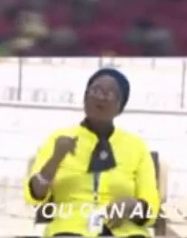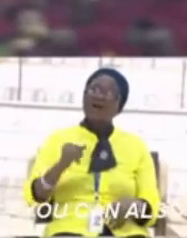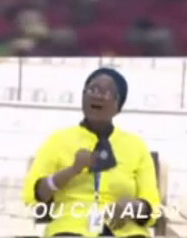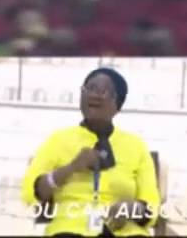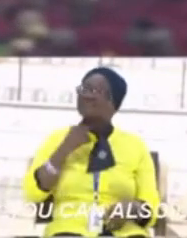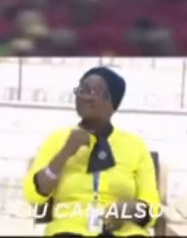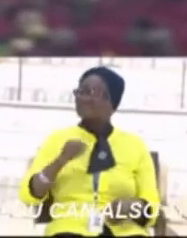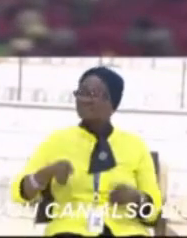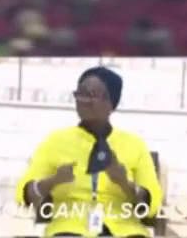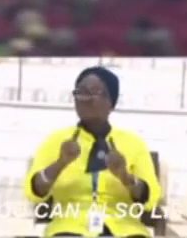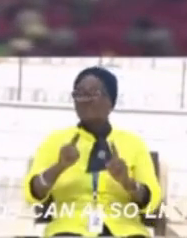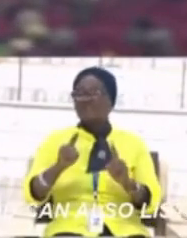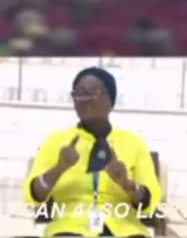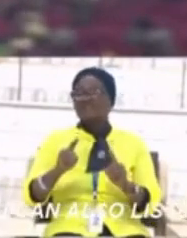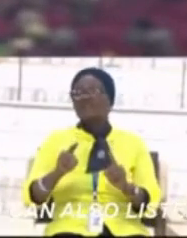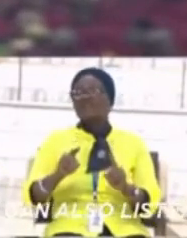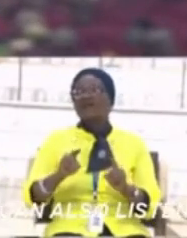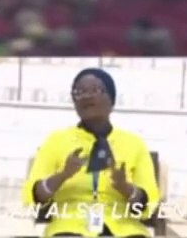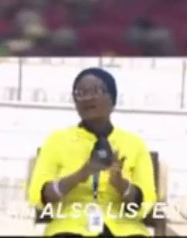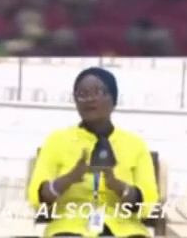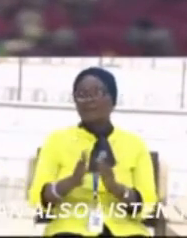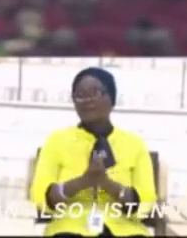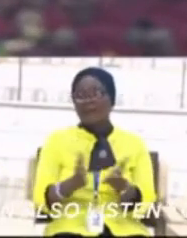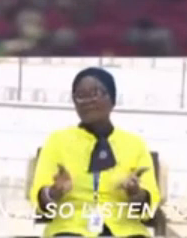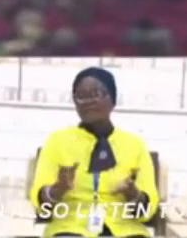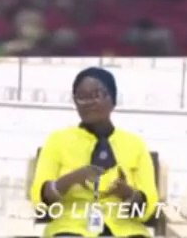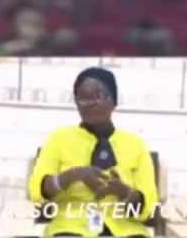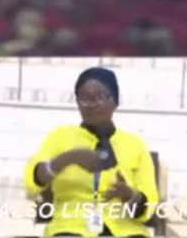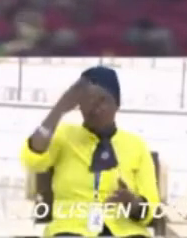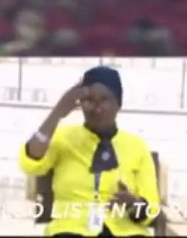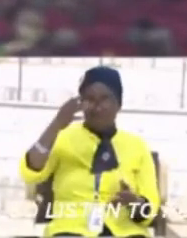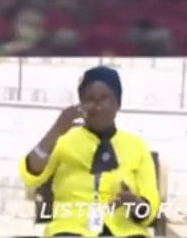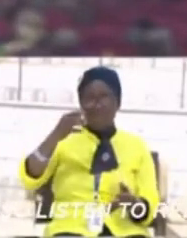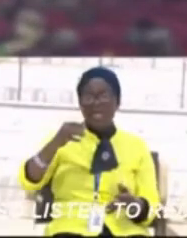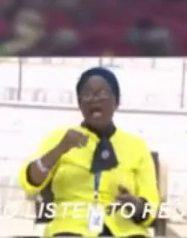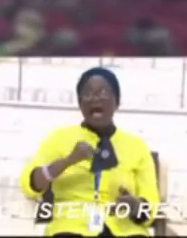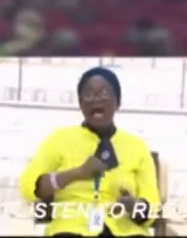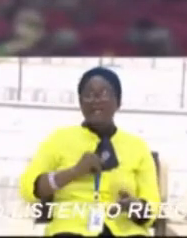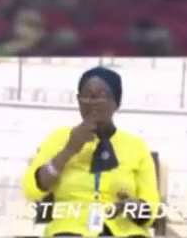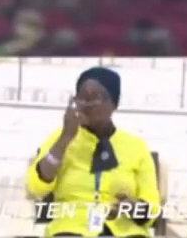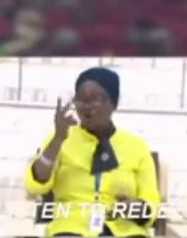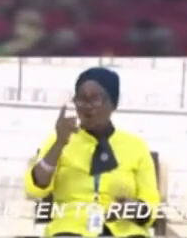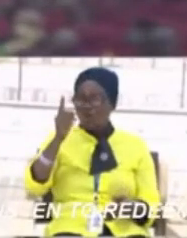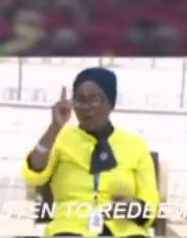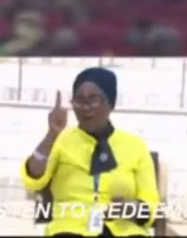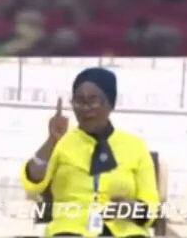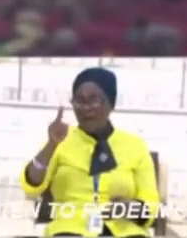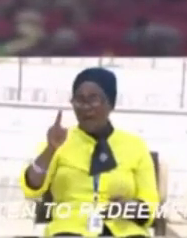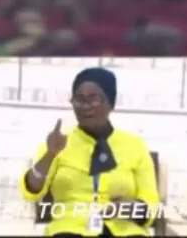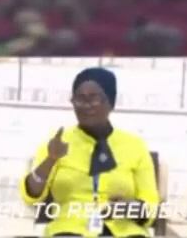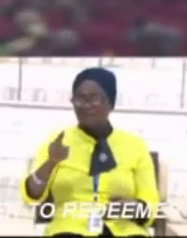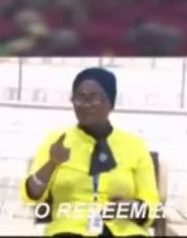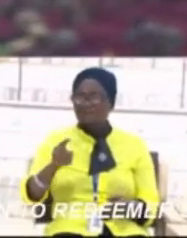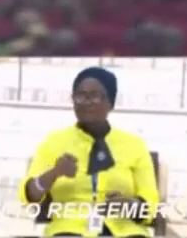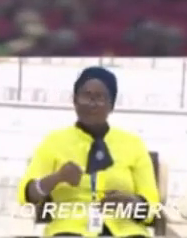the camp in the night, praying. And I saw one of the guards. He wasn't just